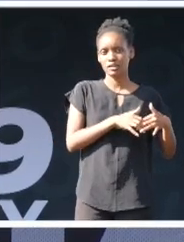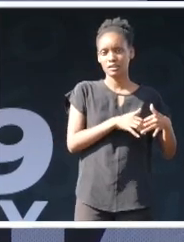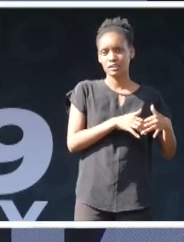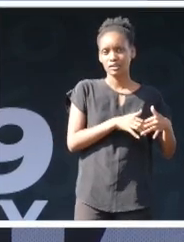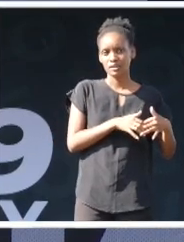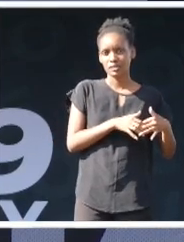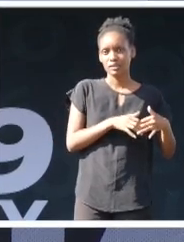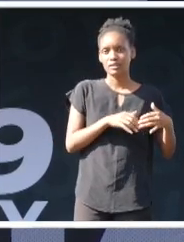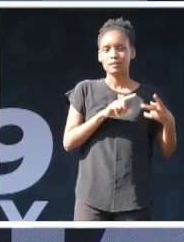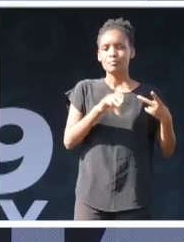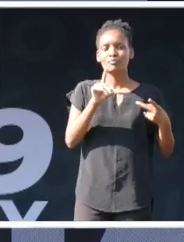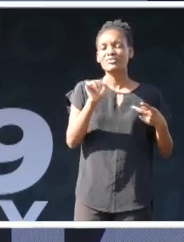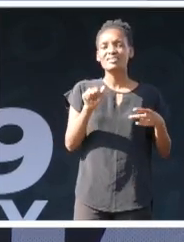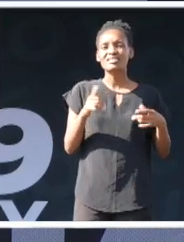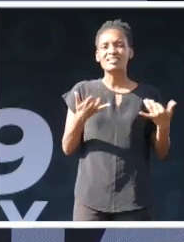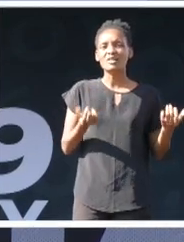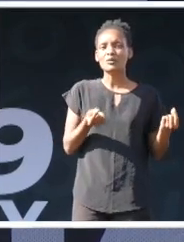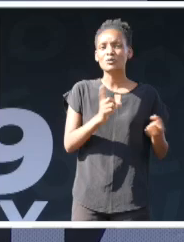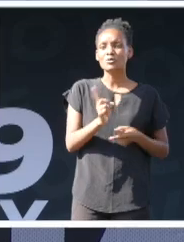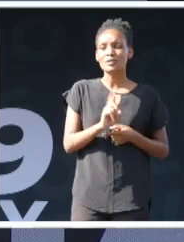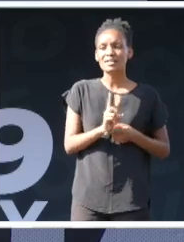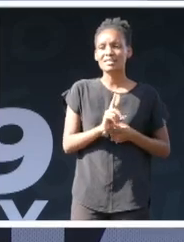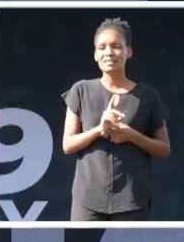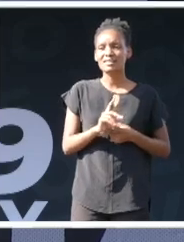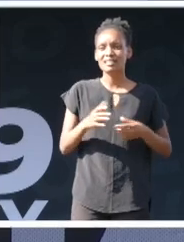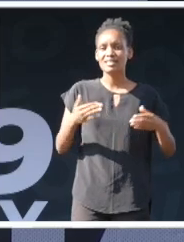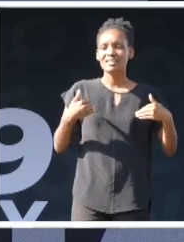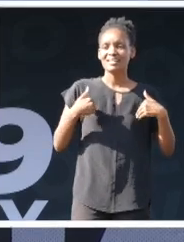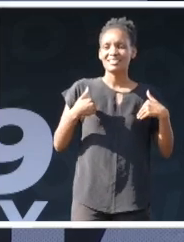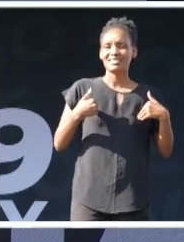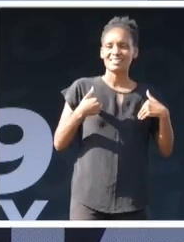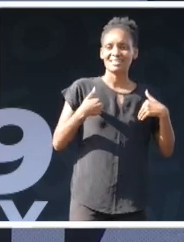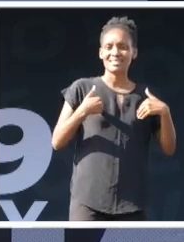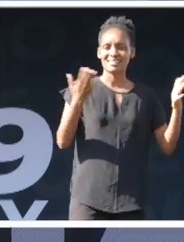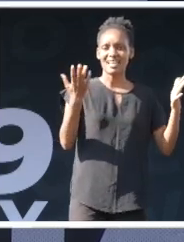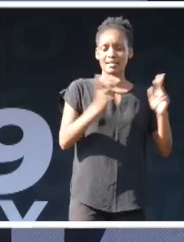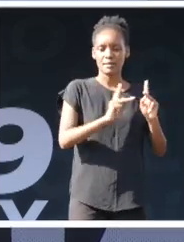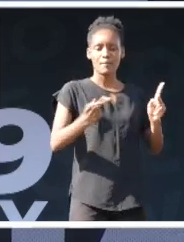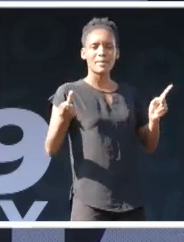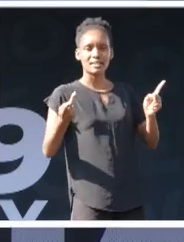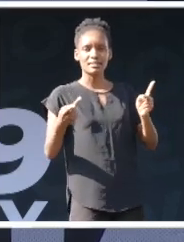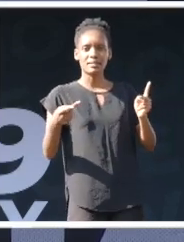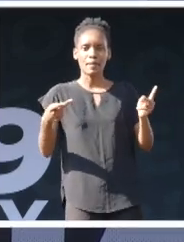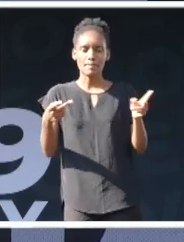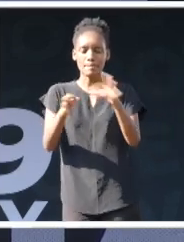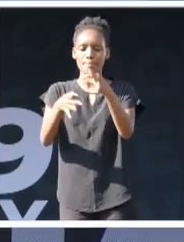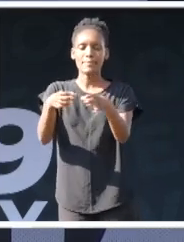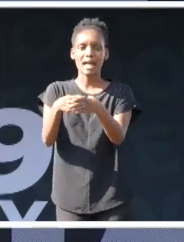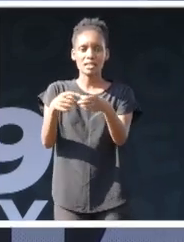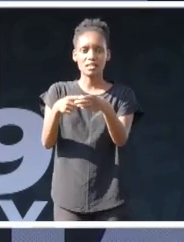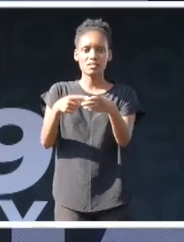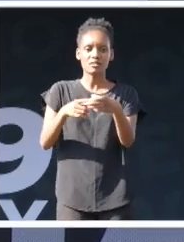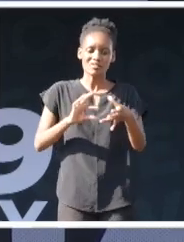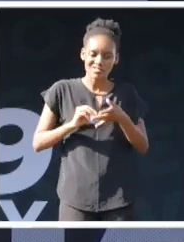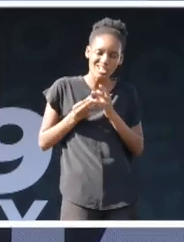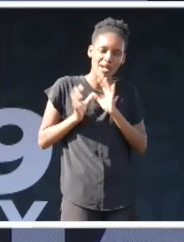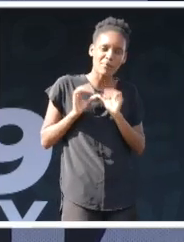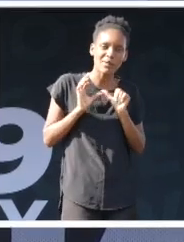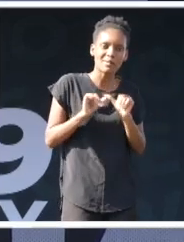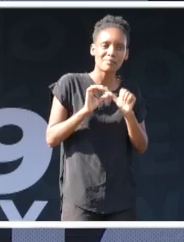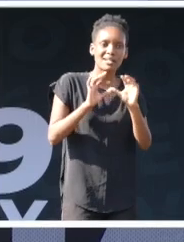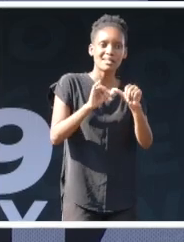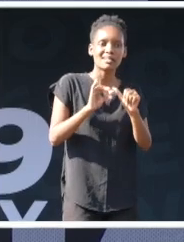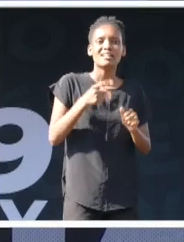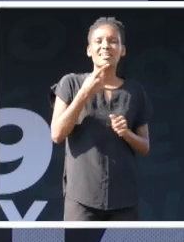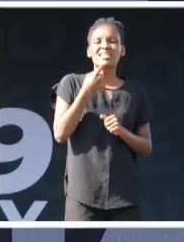They are starting a little multi-party something there to try to stay alive. They say they want to rescue